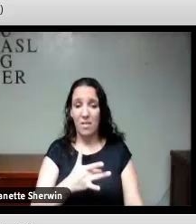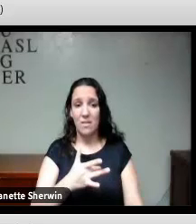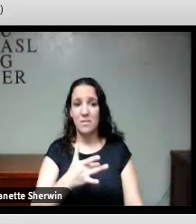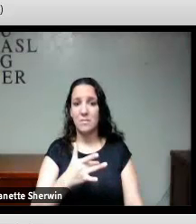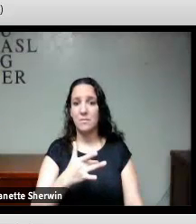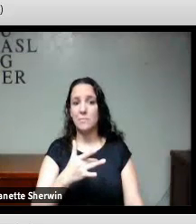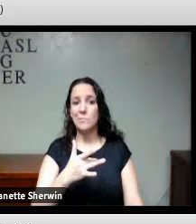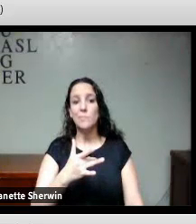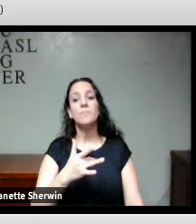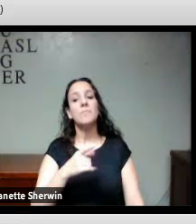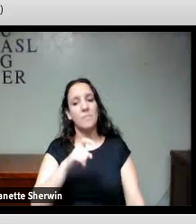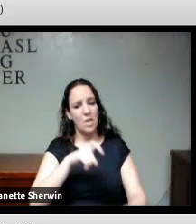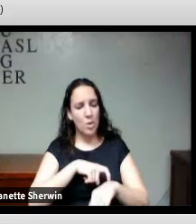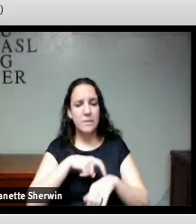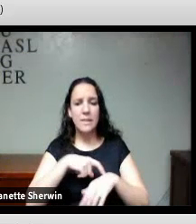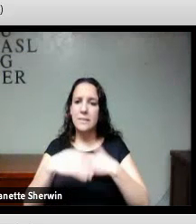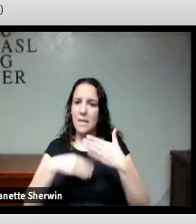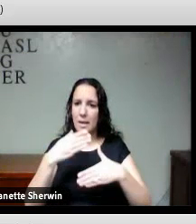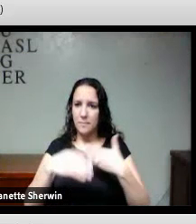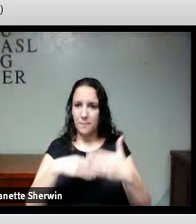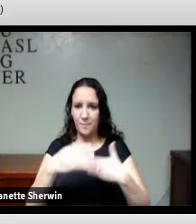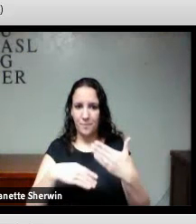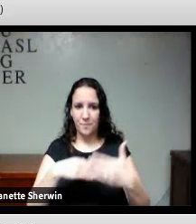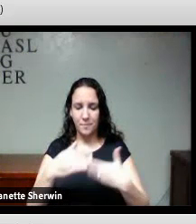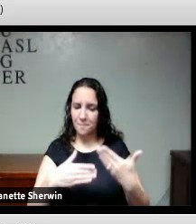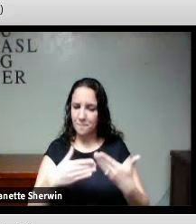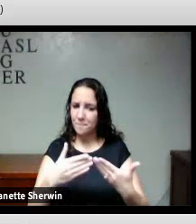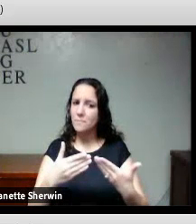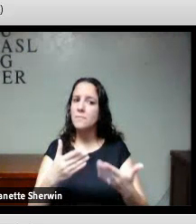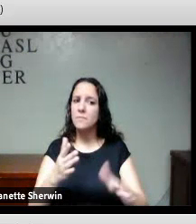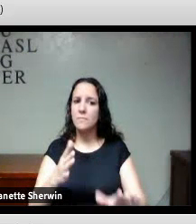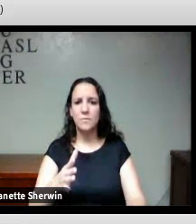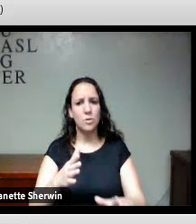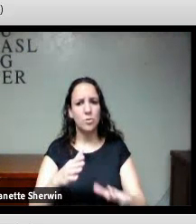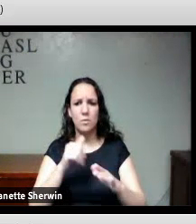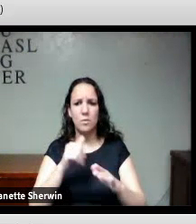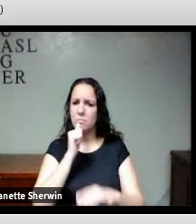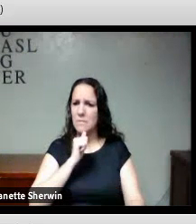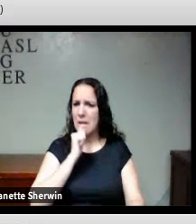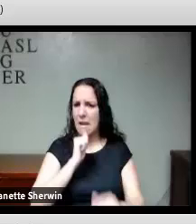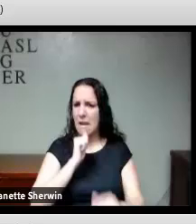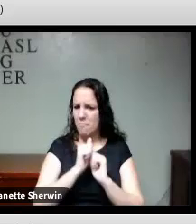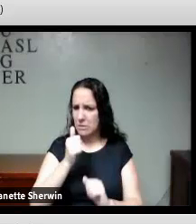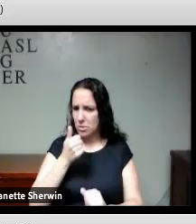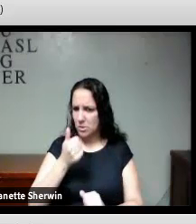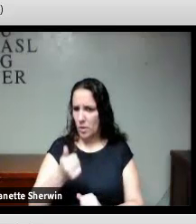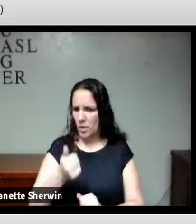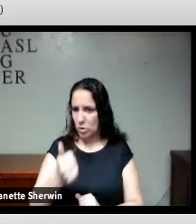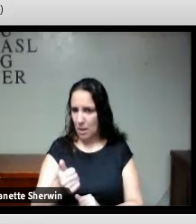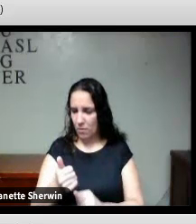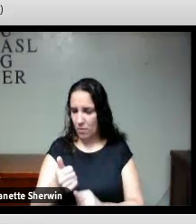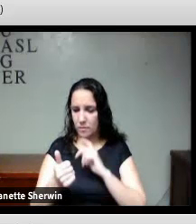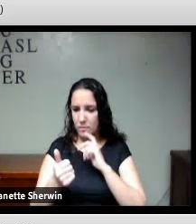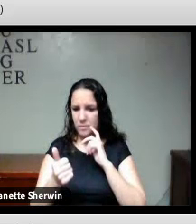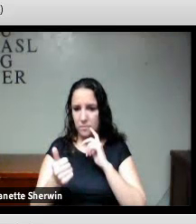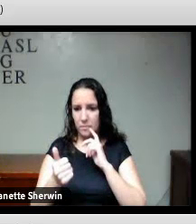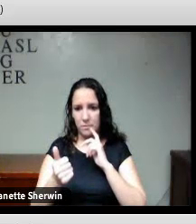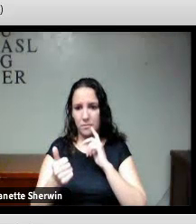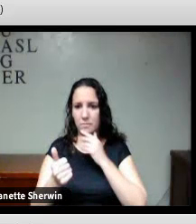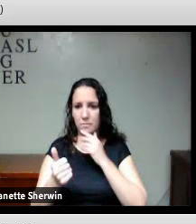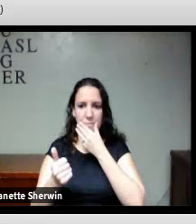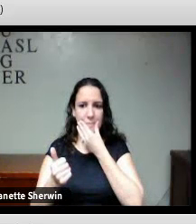takes time to develop this. So please be kind to yourself while you're trying to work on this, because it's not something